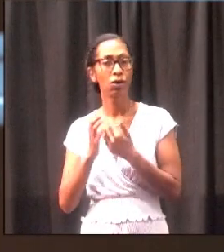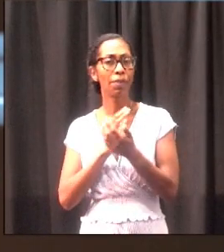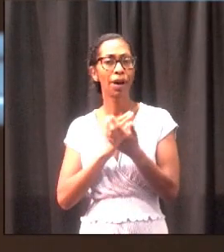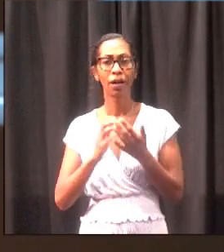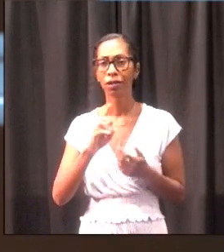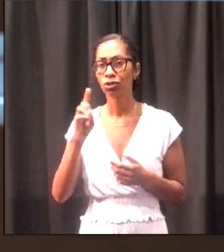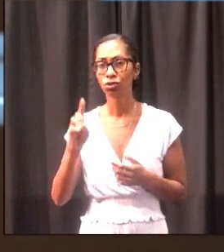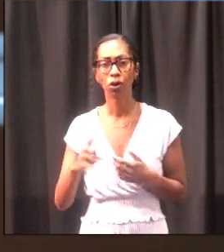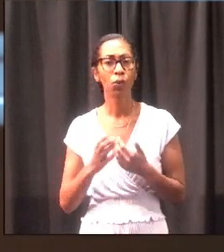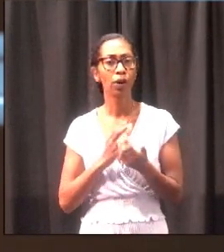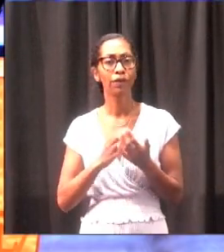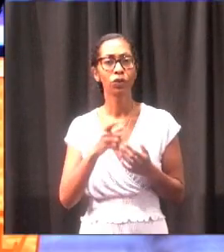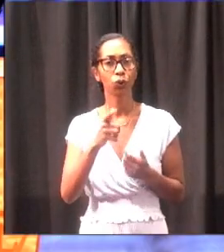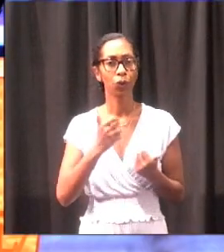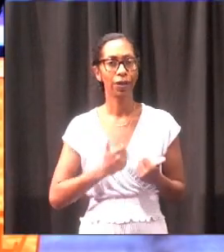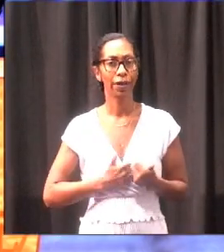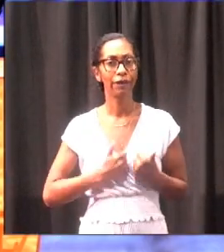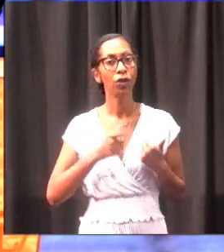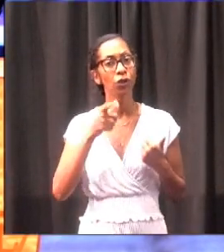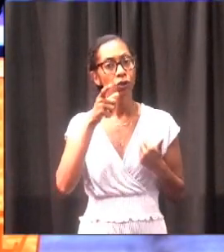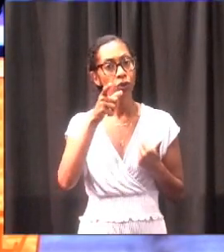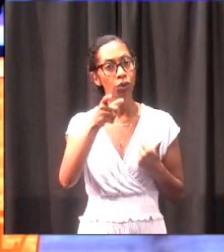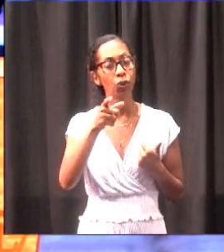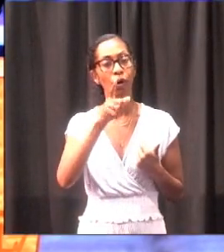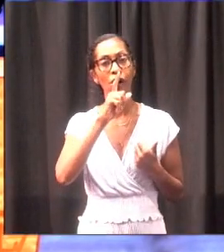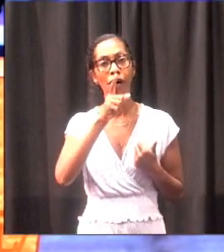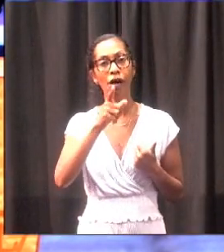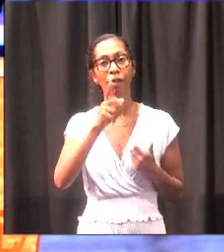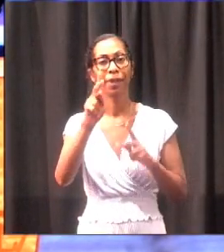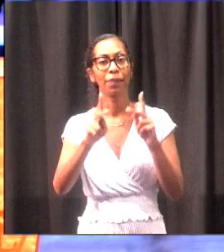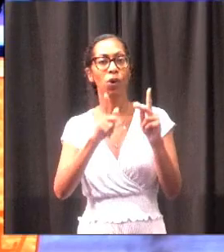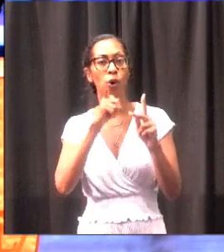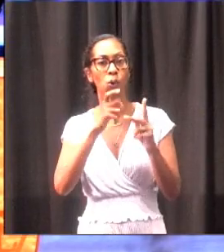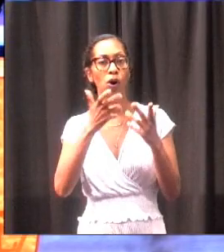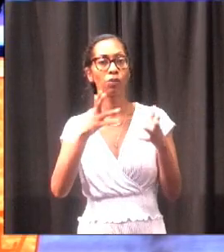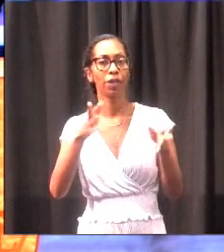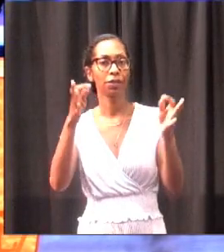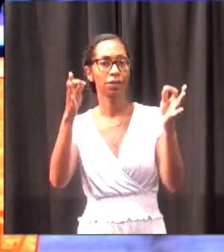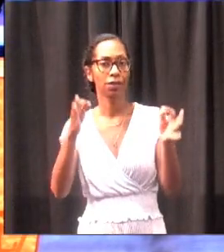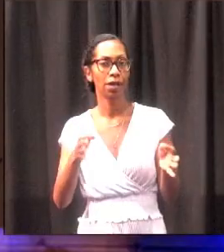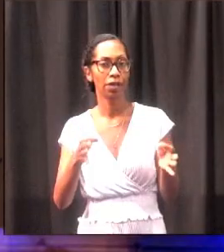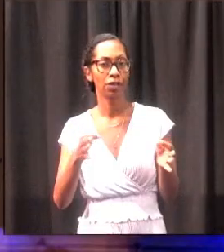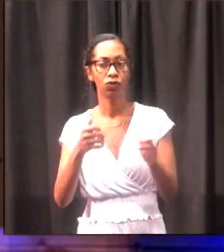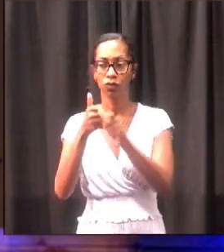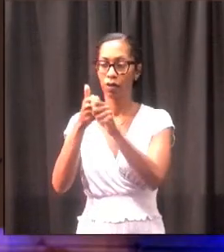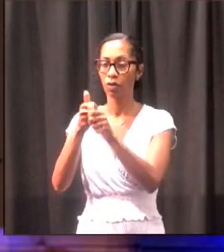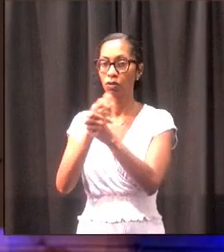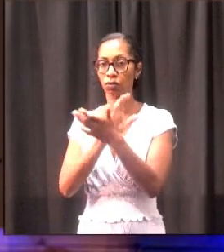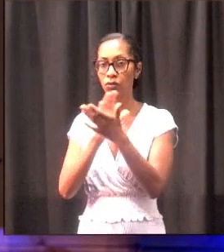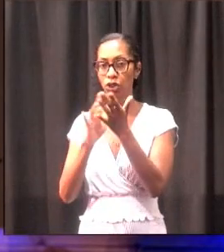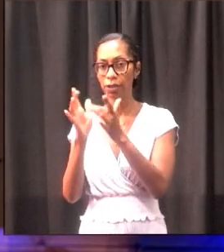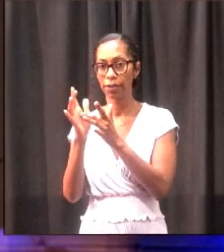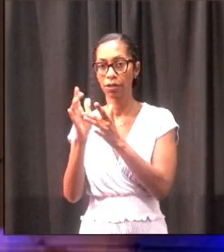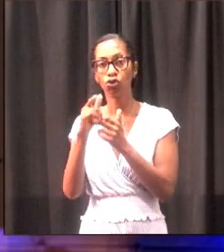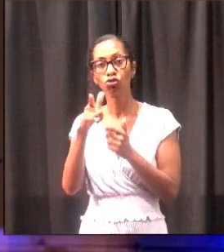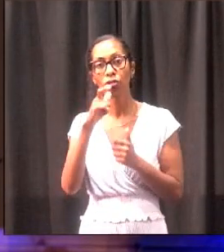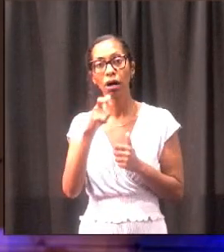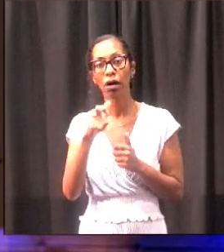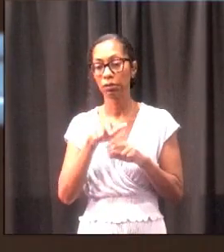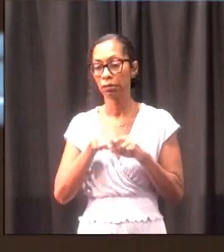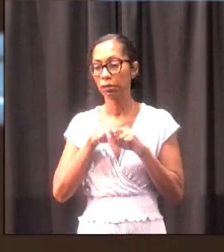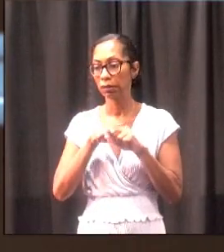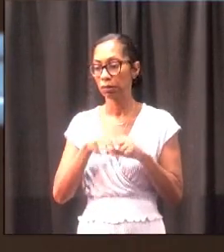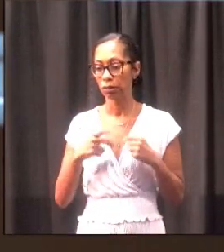need to recognize that you are decision-making men and women of God. You're not sitting around trying to figure